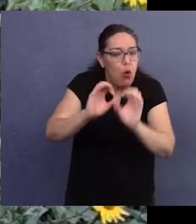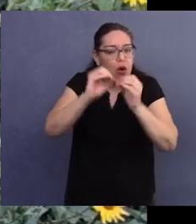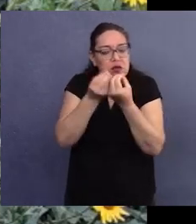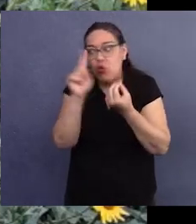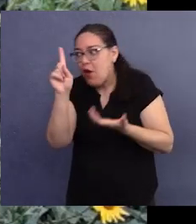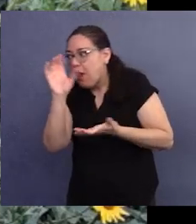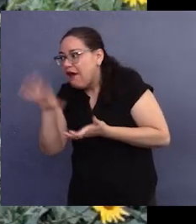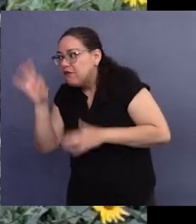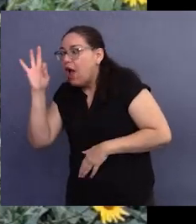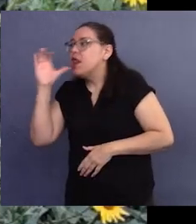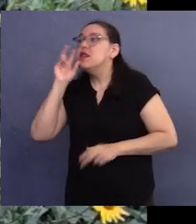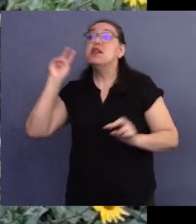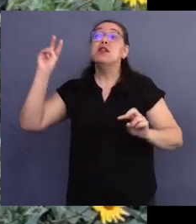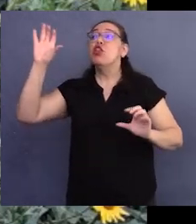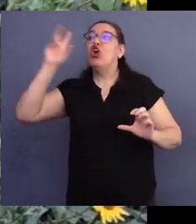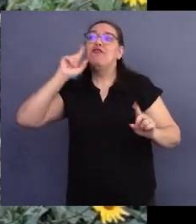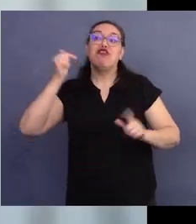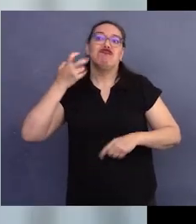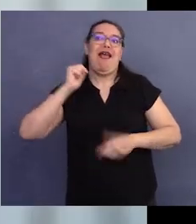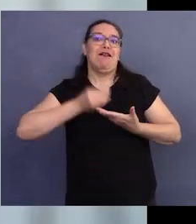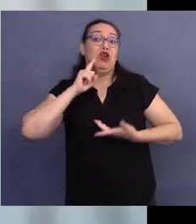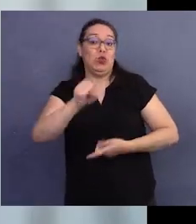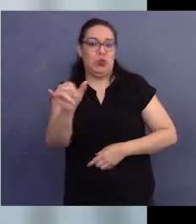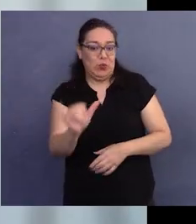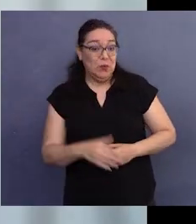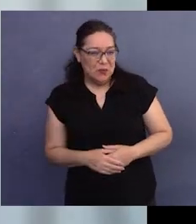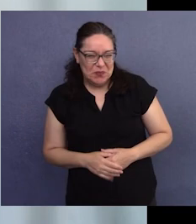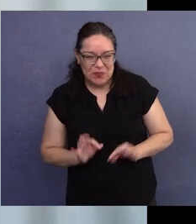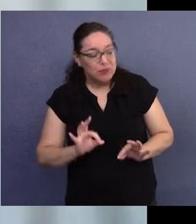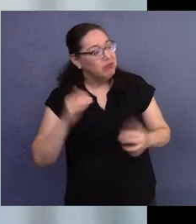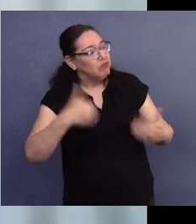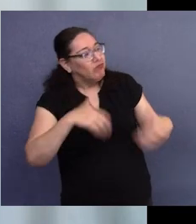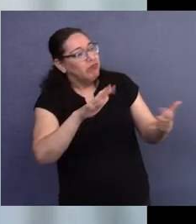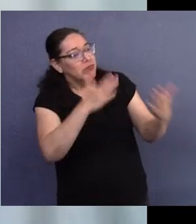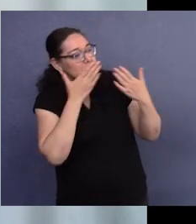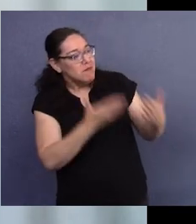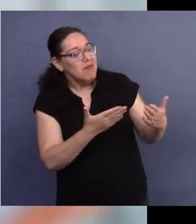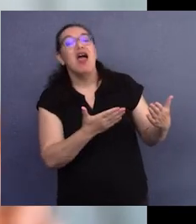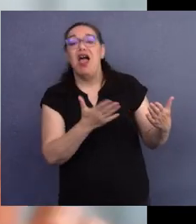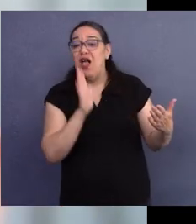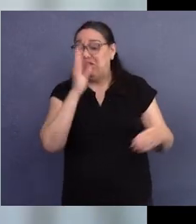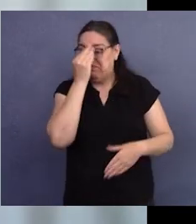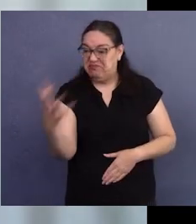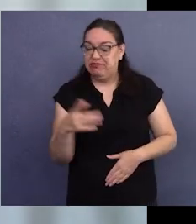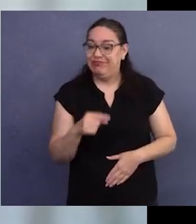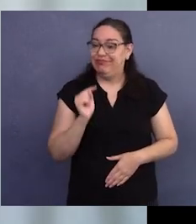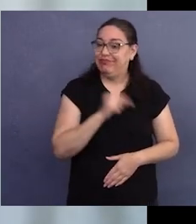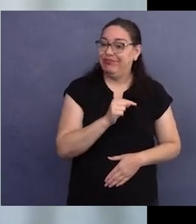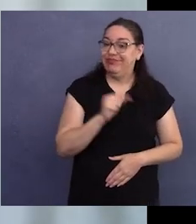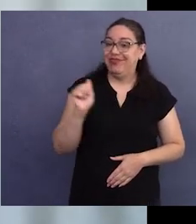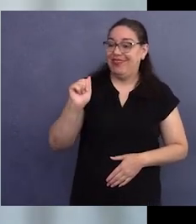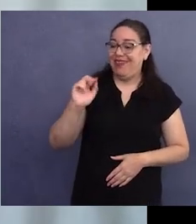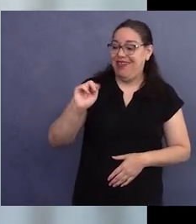keep an eye out for grant funding for you as well. Okay. Wow, thank you. Wow. I will tell you that this Andrea